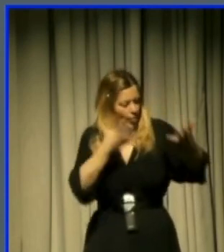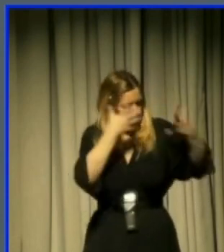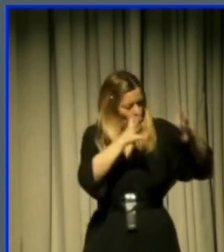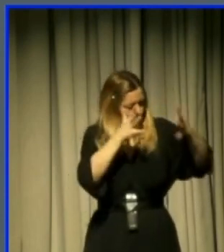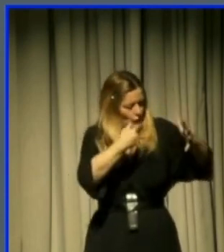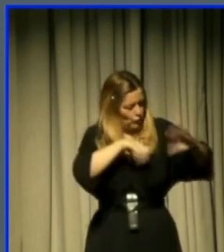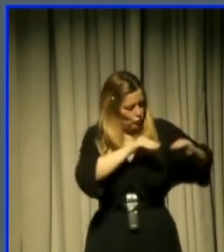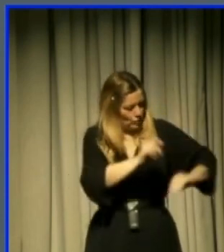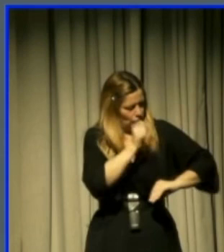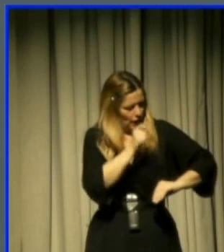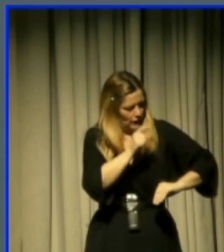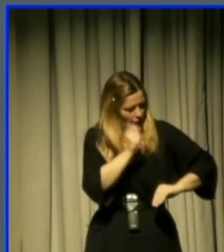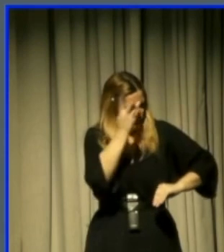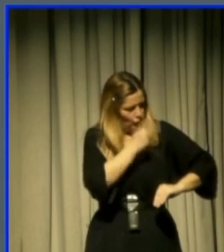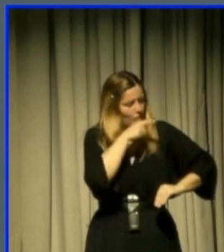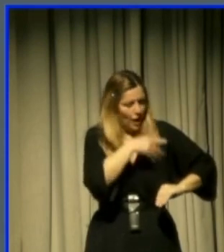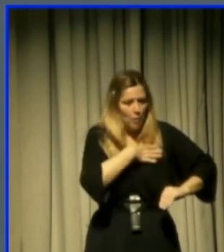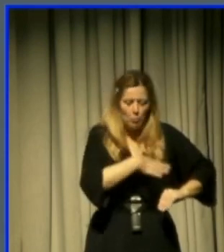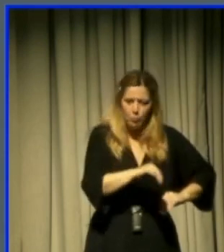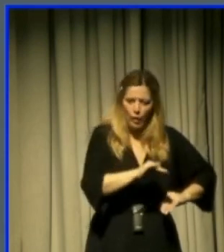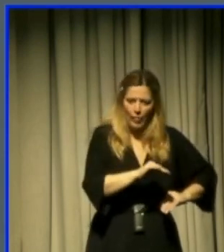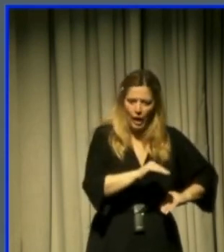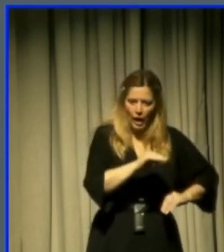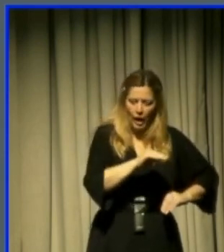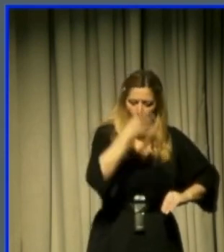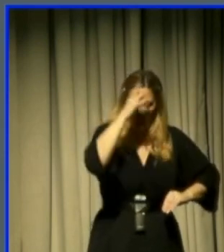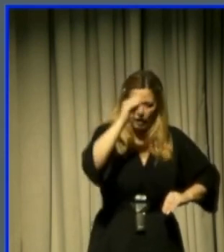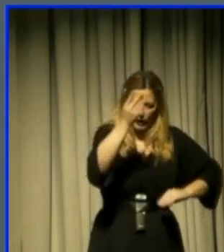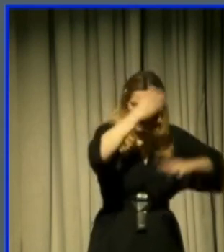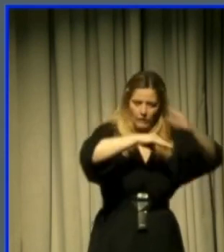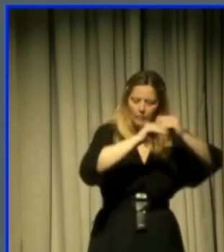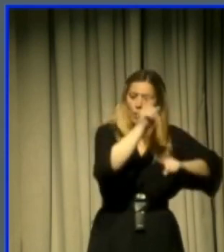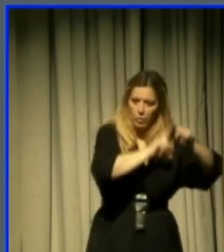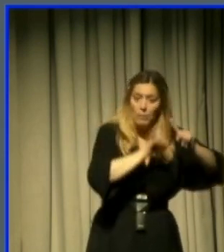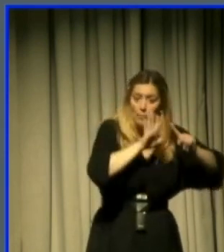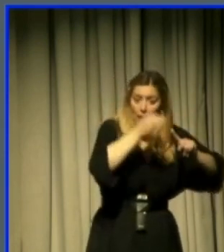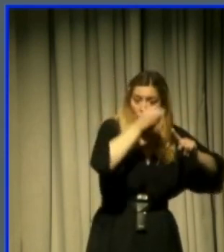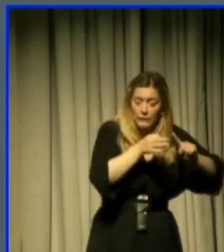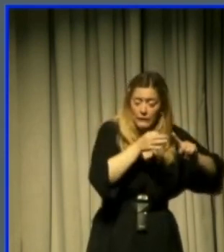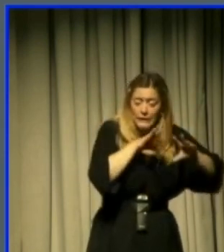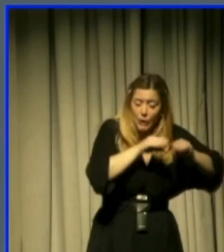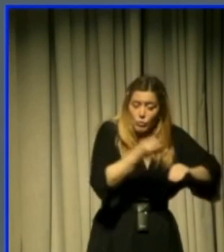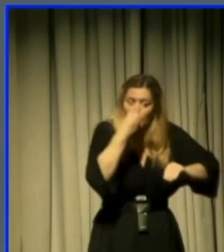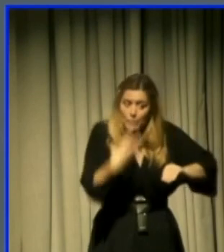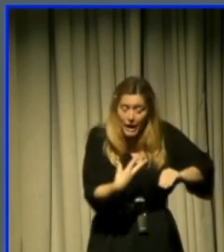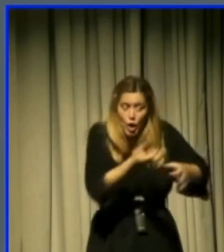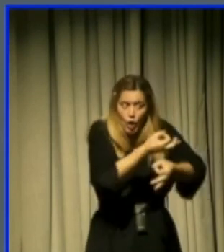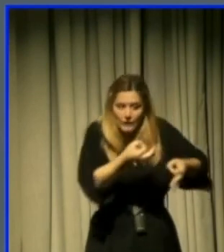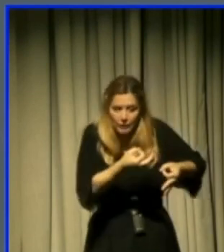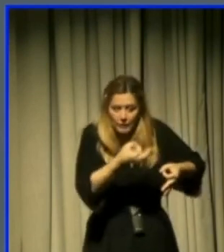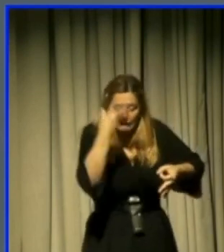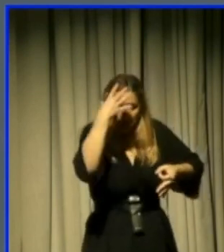in the right way, can be really part of the solution. And because you can, as you saw, you can